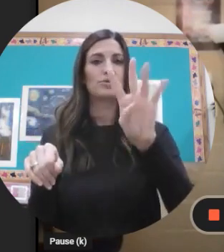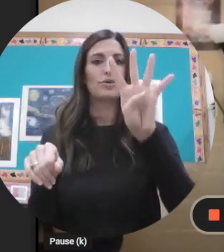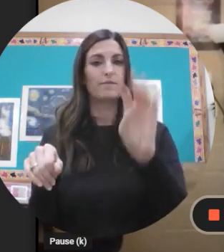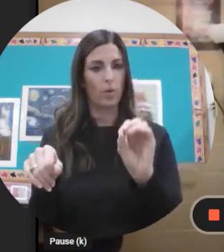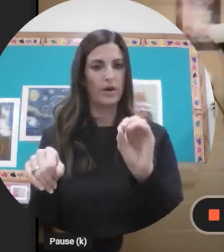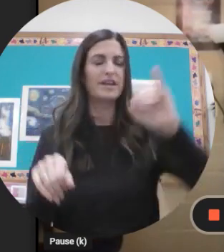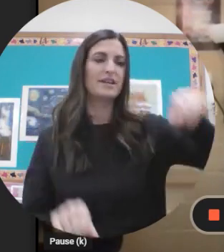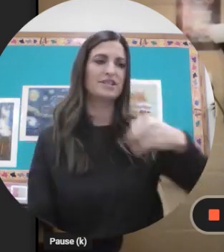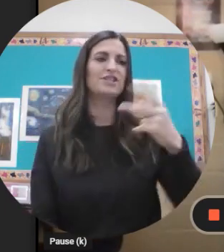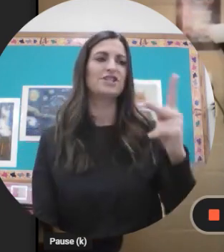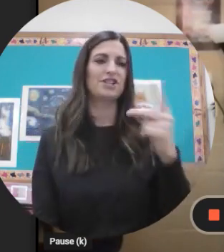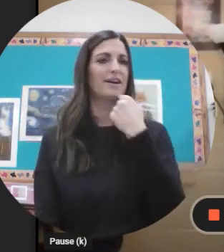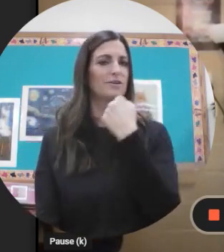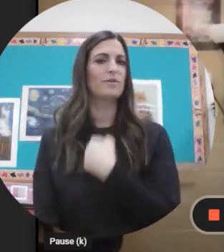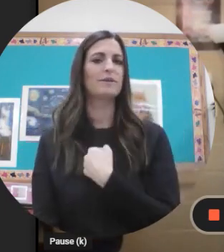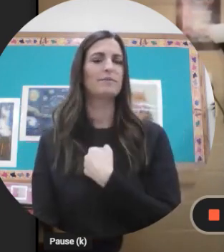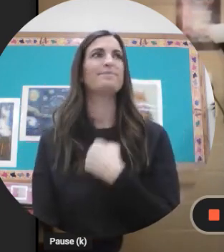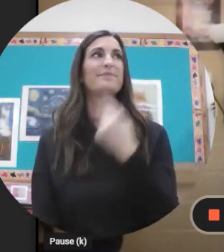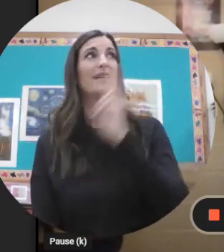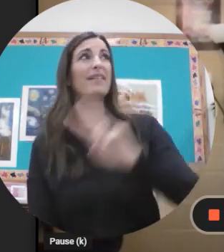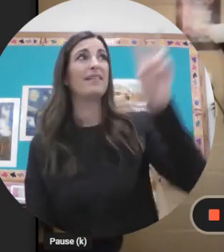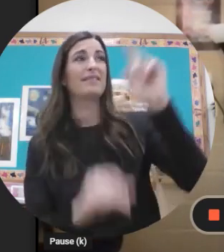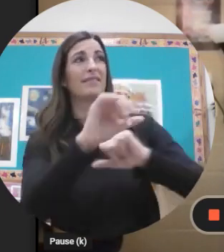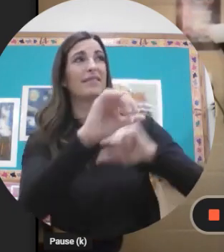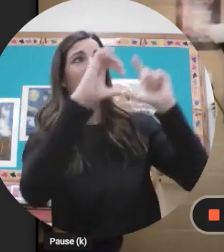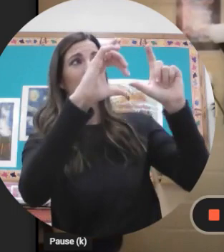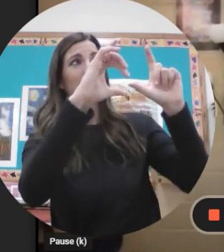said again. I looked at the clock with him.